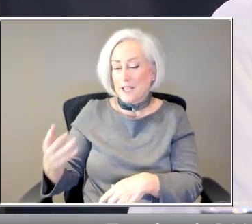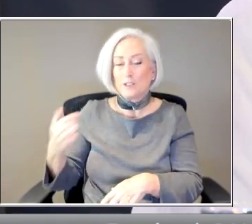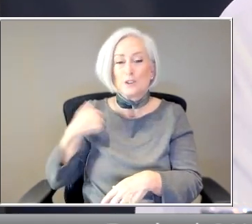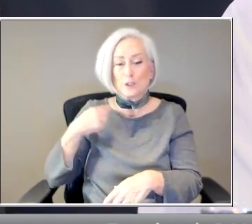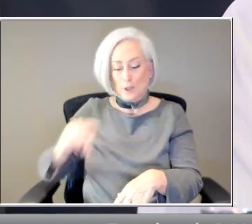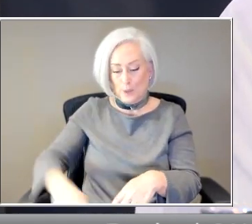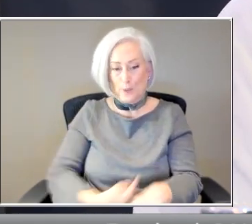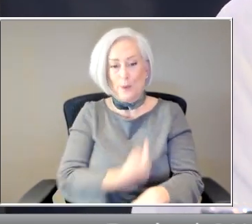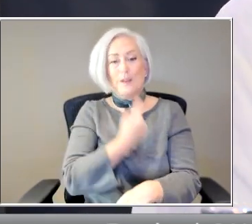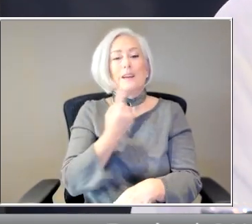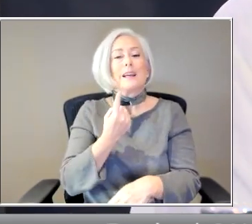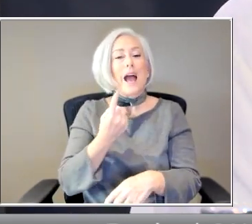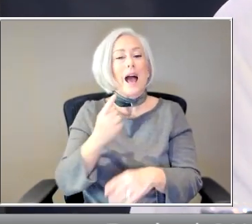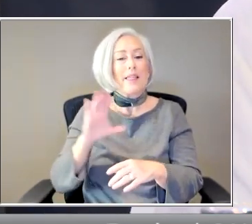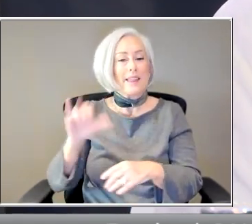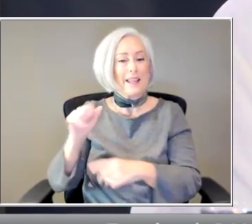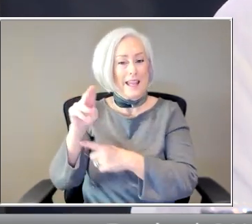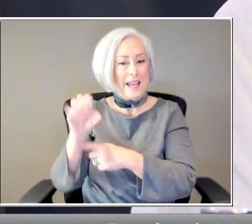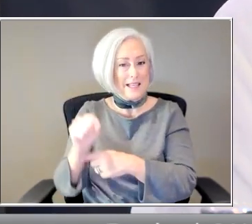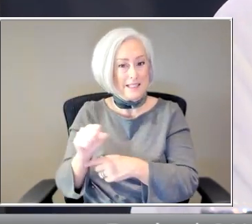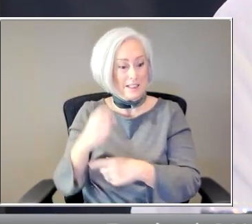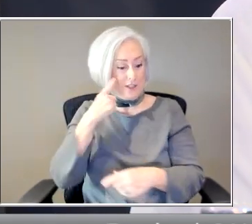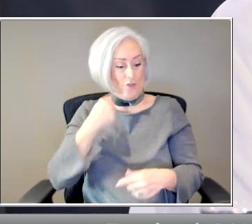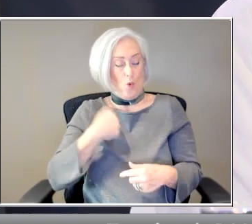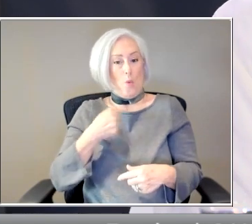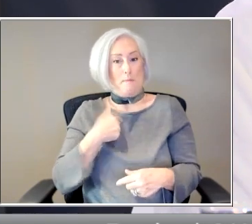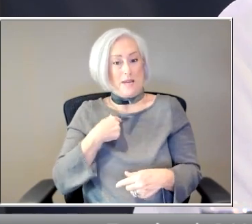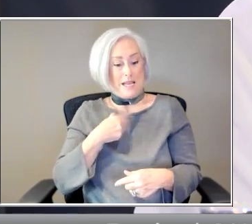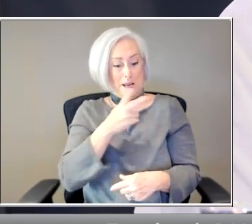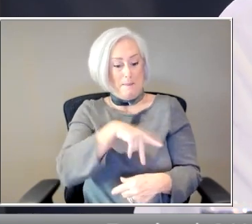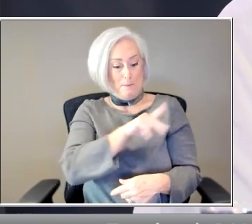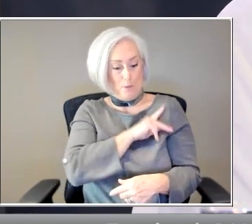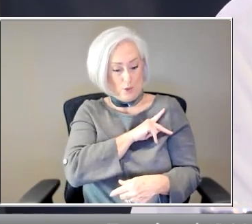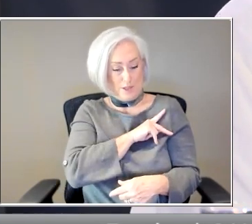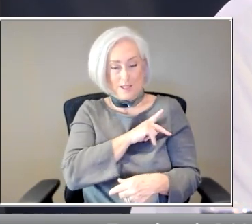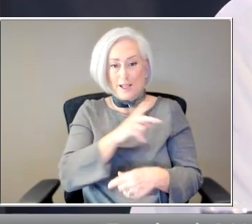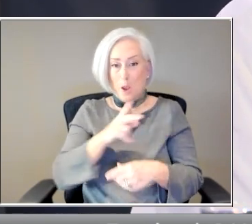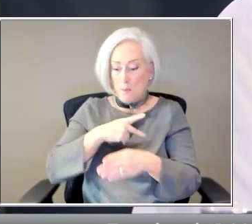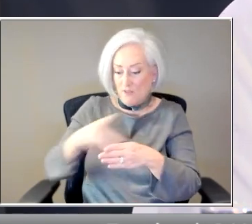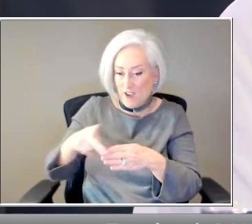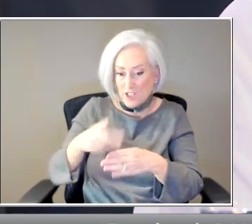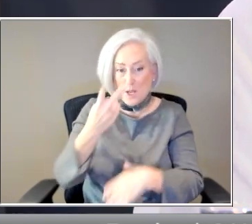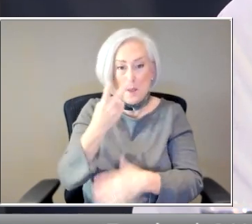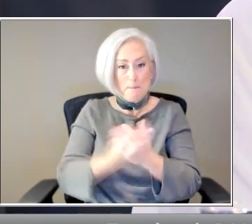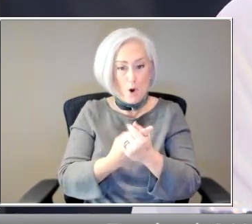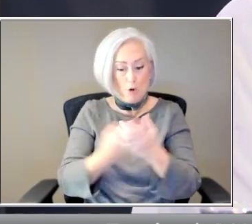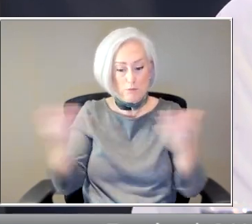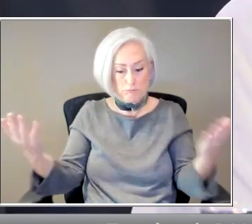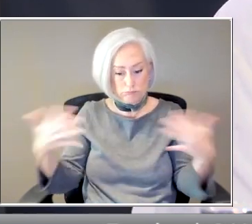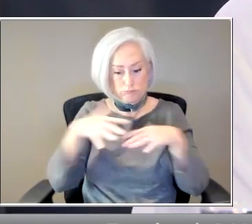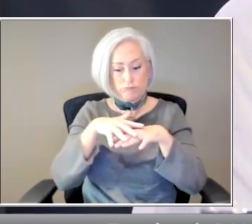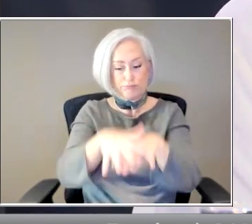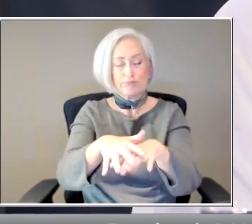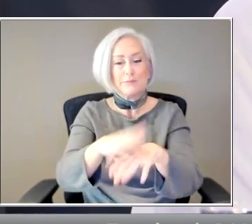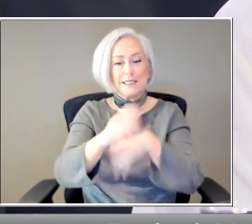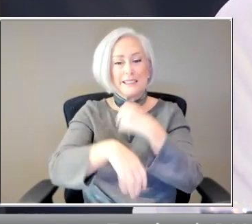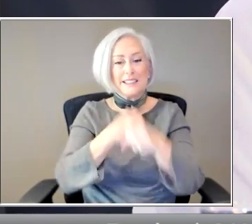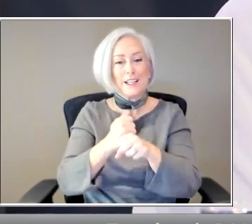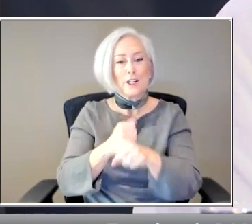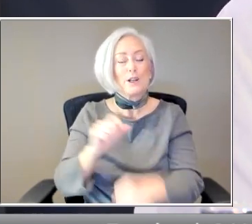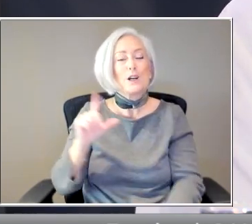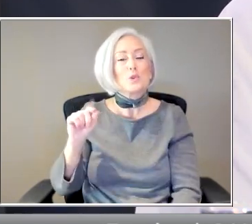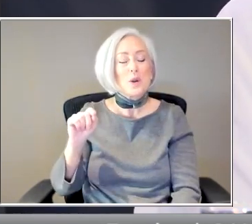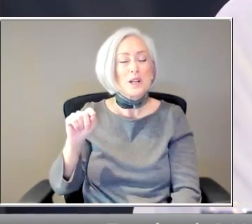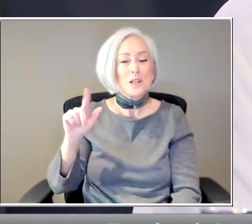here. So for me personally and professionally, it became really blended in 2021. And in the future, we're trying to make